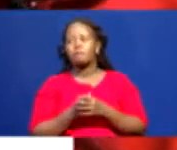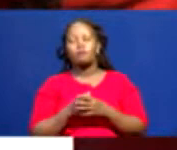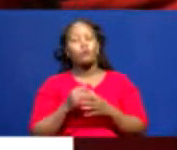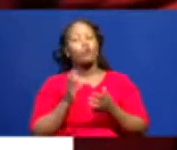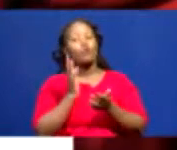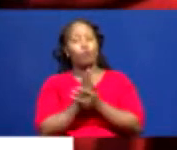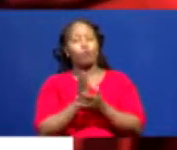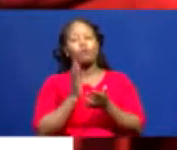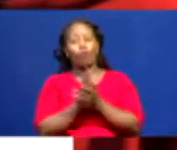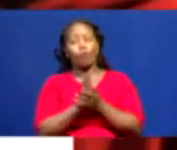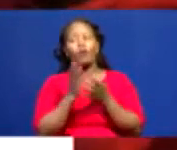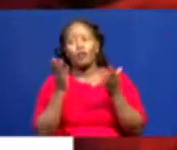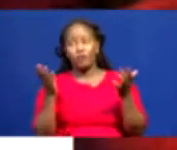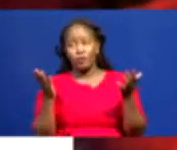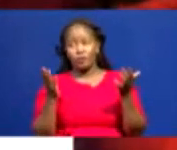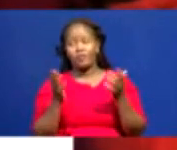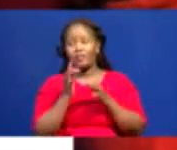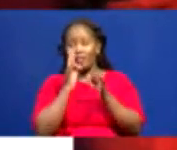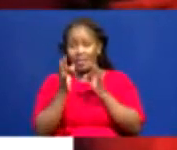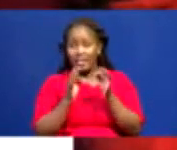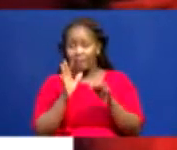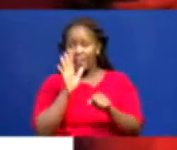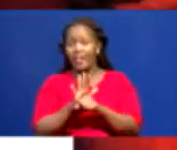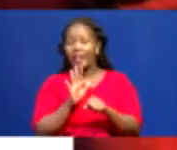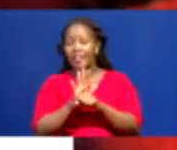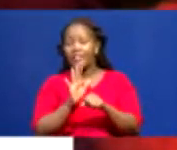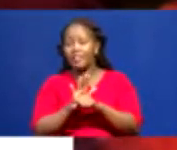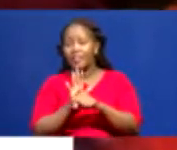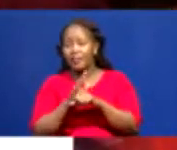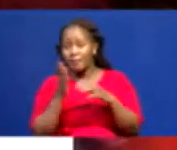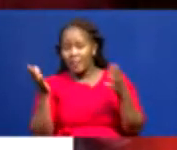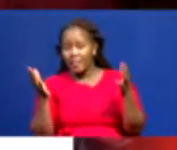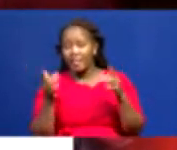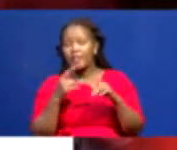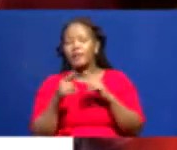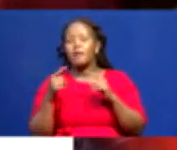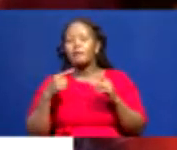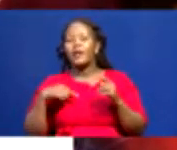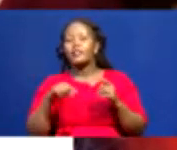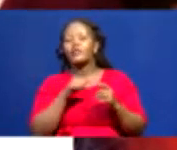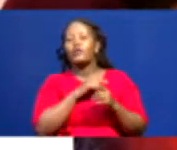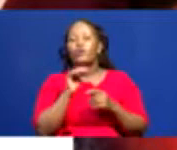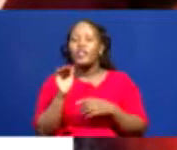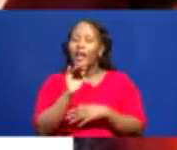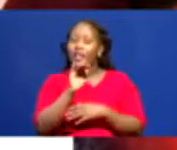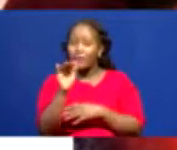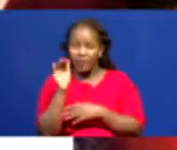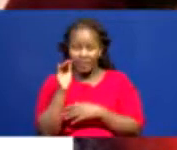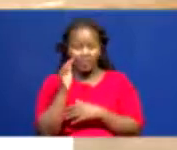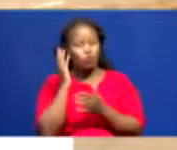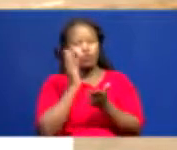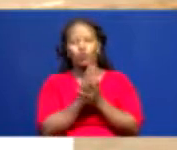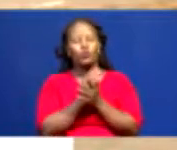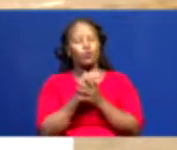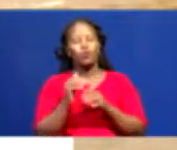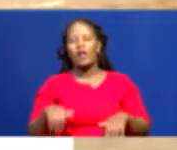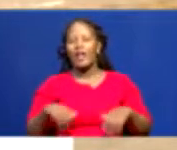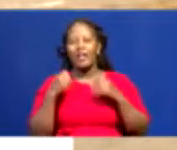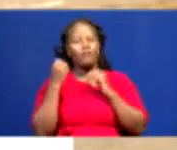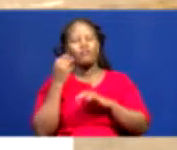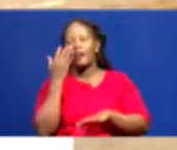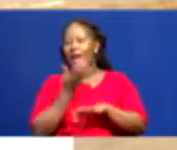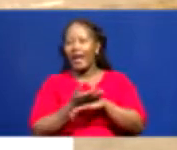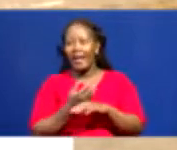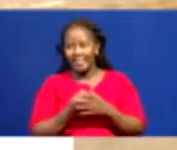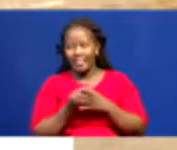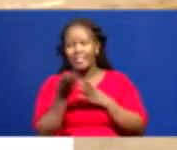enyewe hata kama mengali wako wengi, tungeomba tu hii maisha irudi chini. Business is not